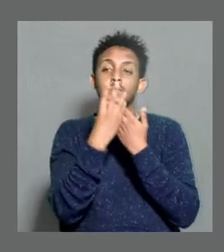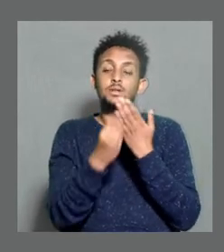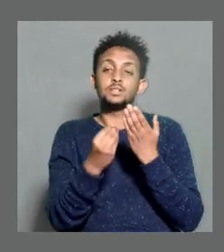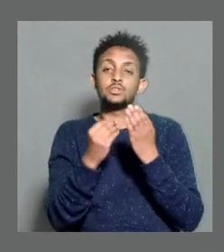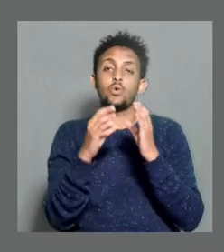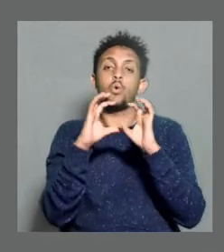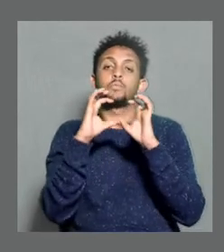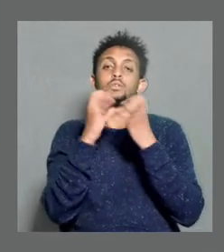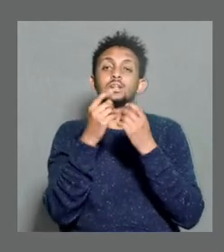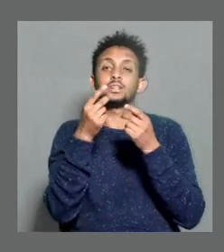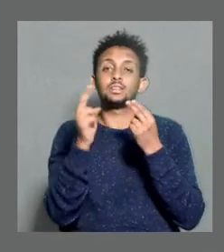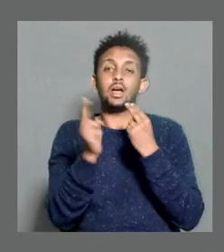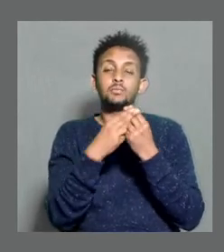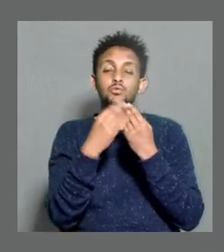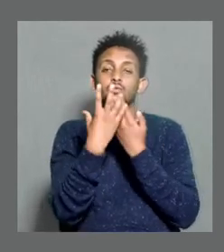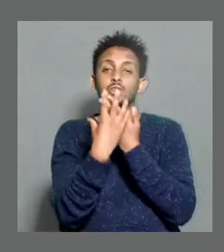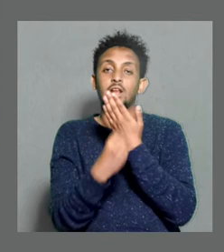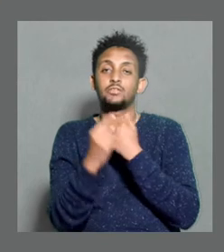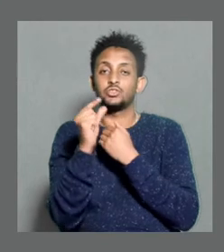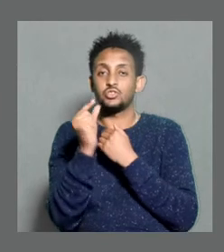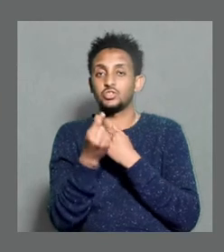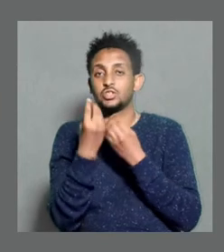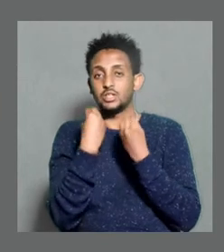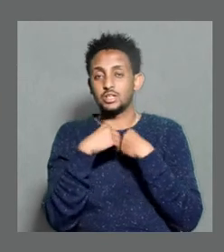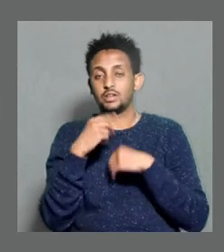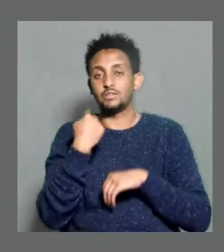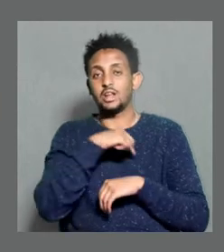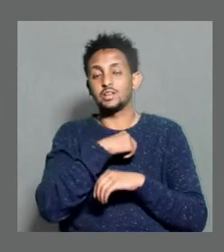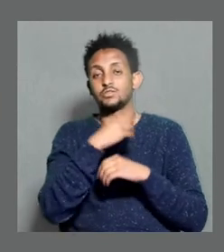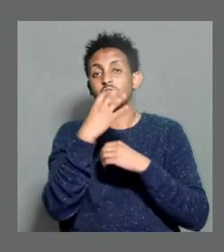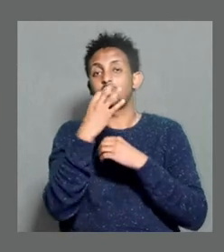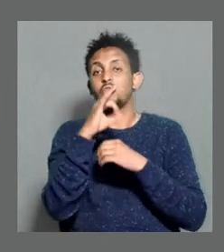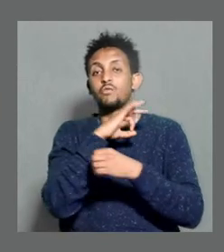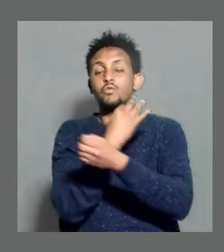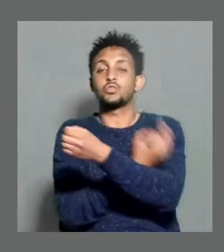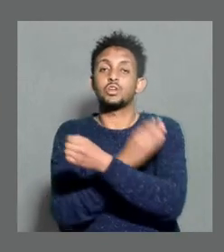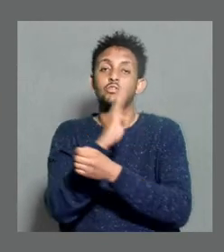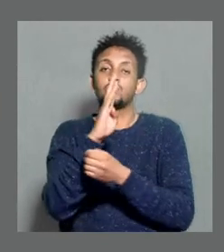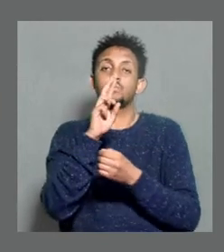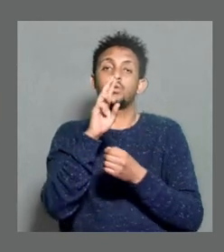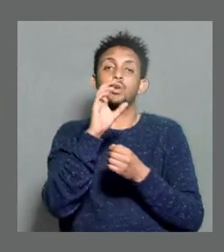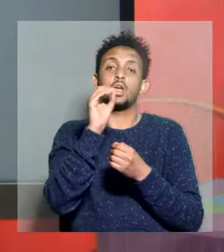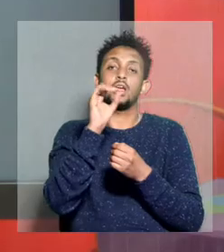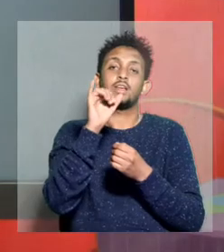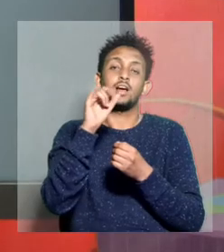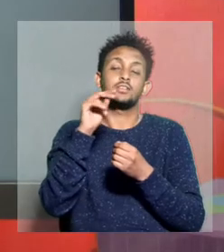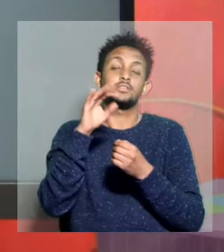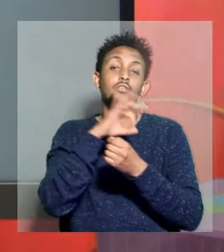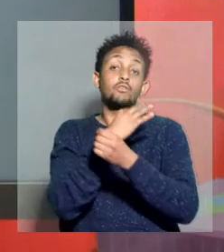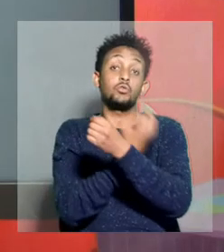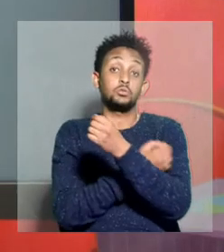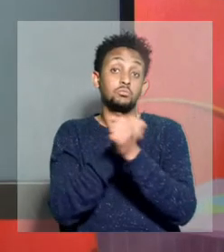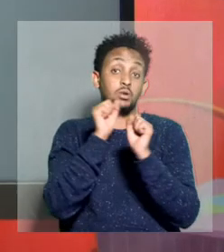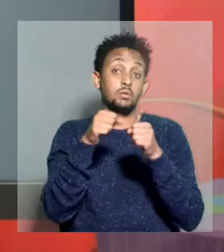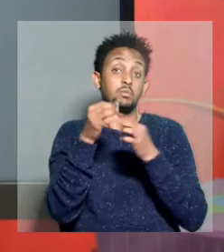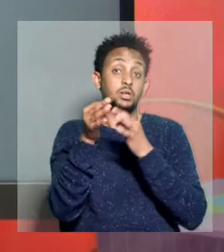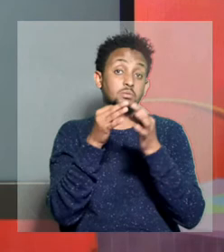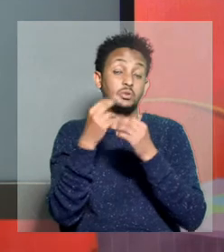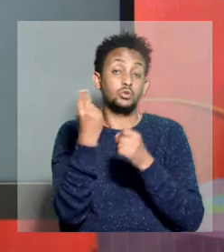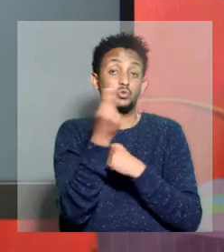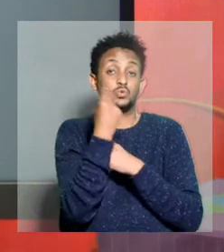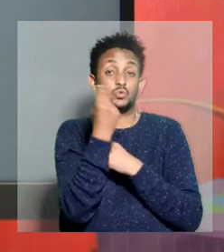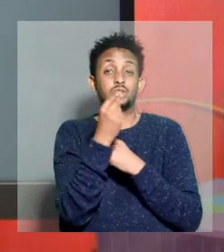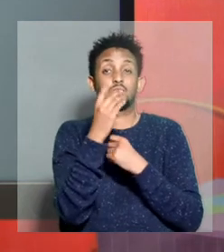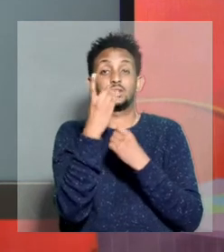object times gravity g can be given as force of buoyancy. Sometimes force of buoyancy can be expressed